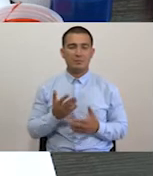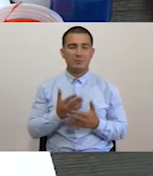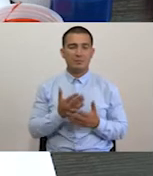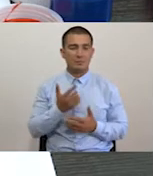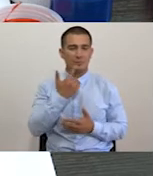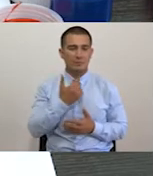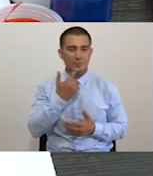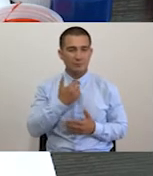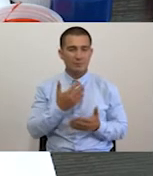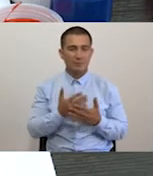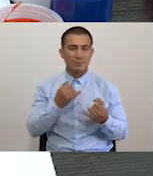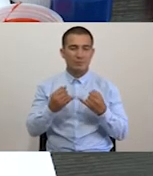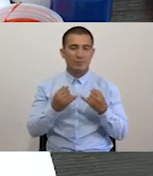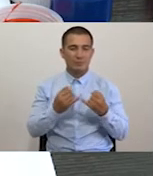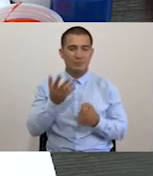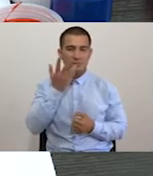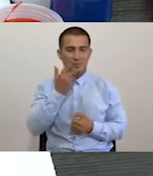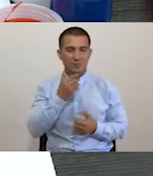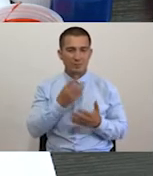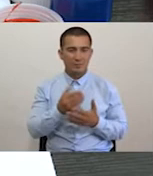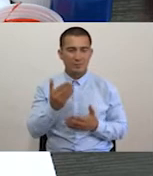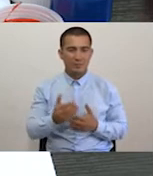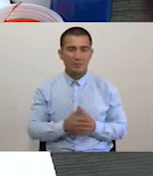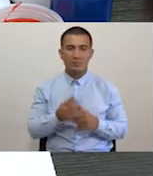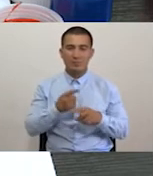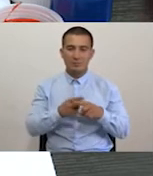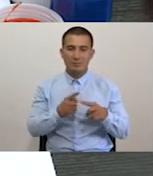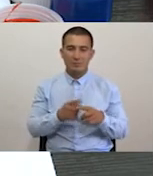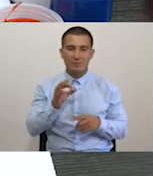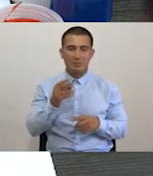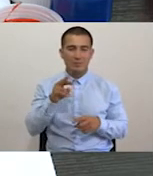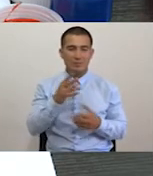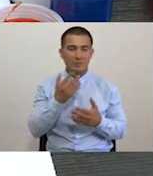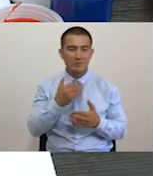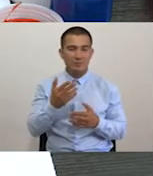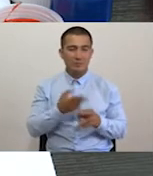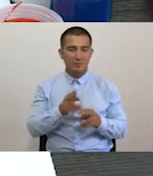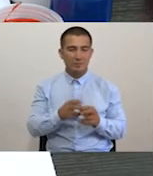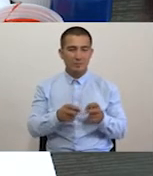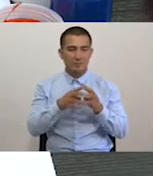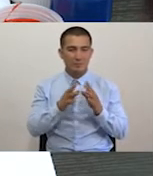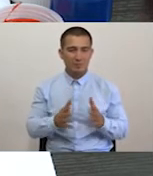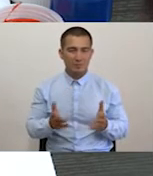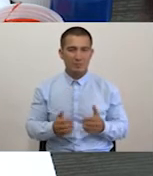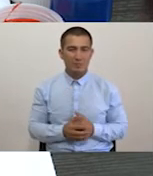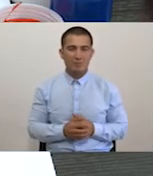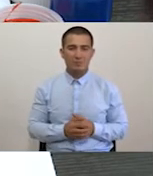Qizil hamda sariq ranglar o'rtasidagi yarim soya rangini chiqarib olamiz.